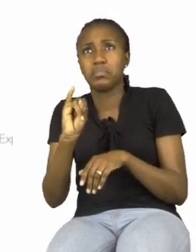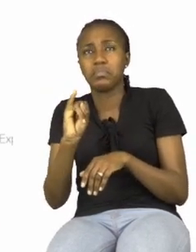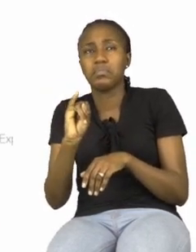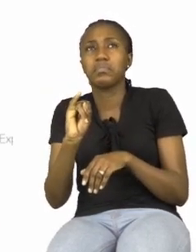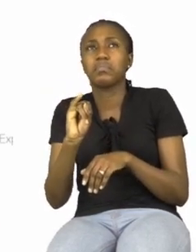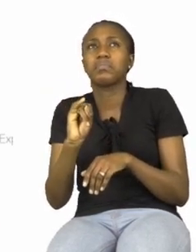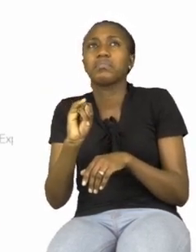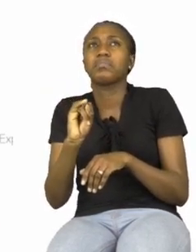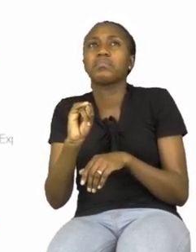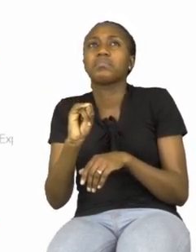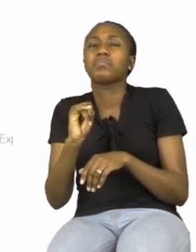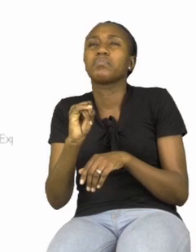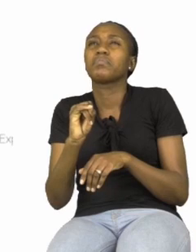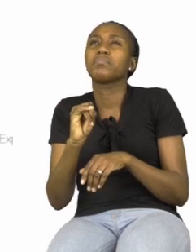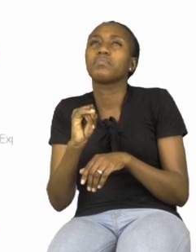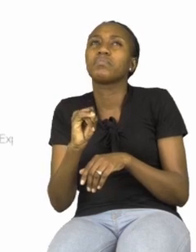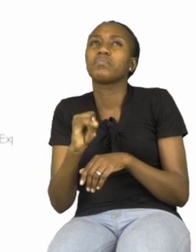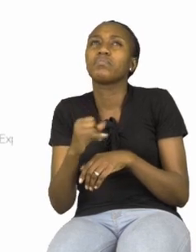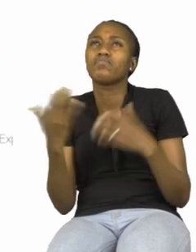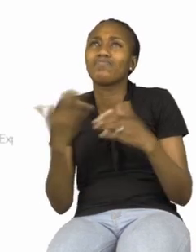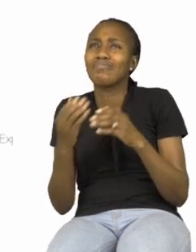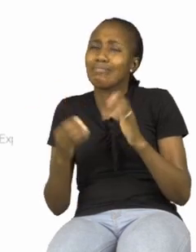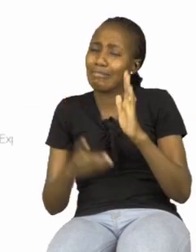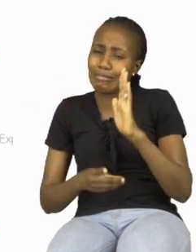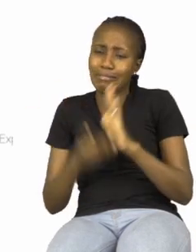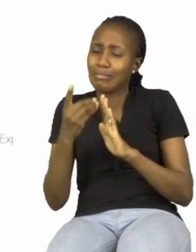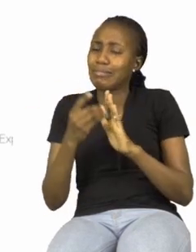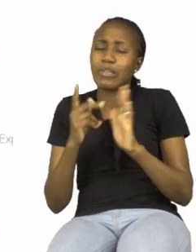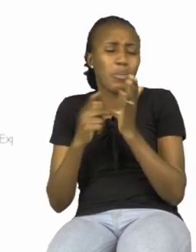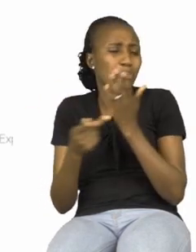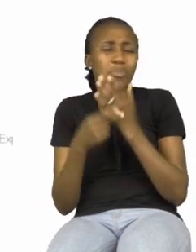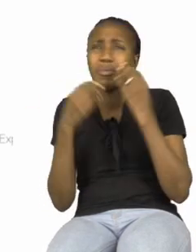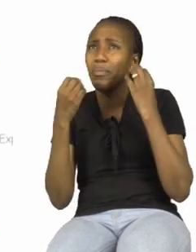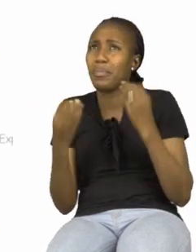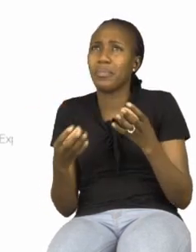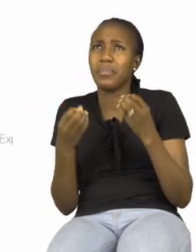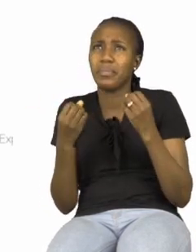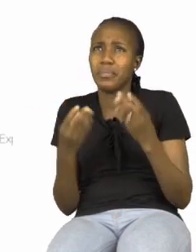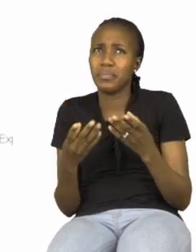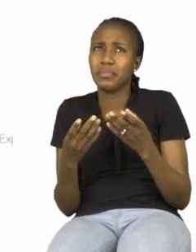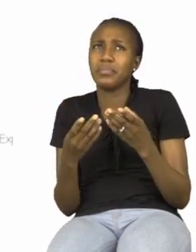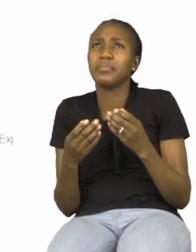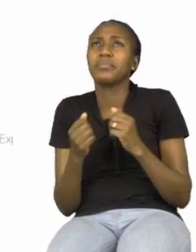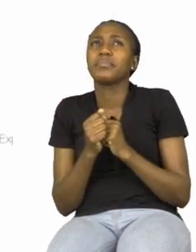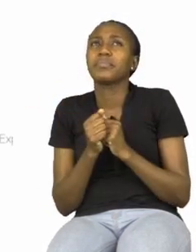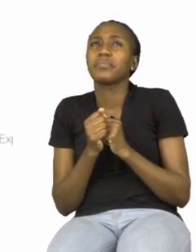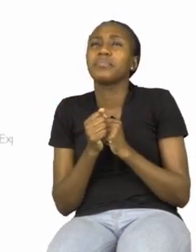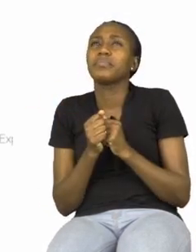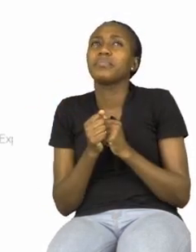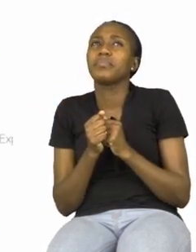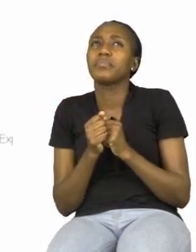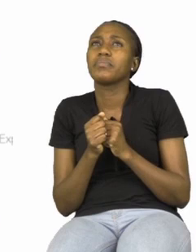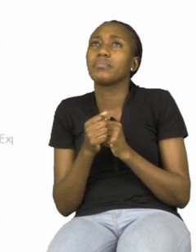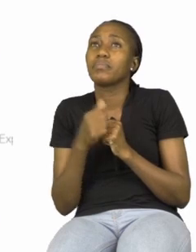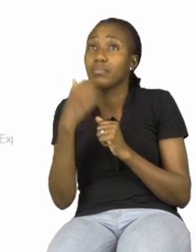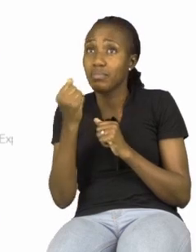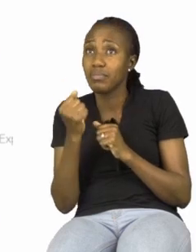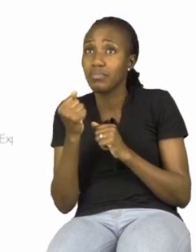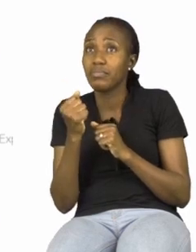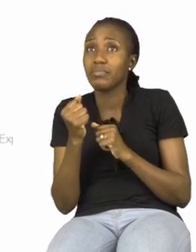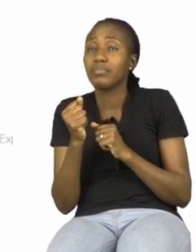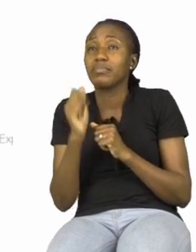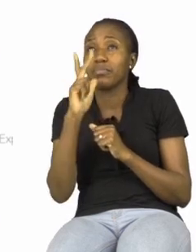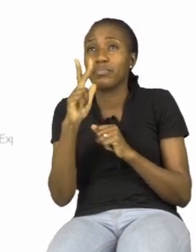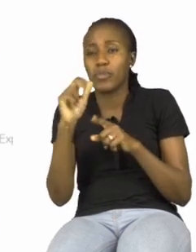where they've got a massive development program. Like at DTS, they've actually got a coach with Cedric